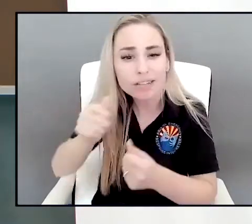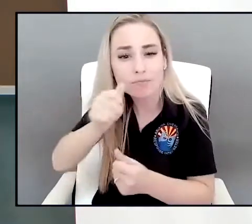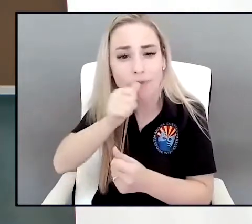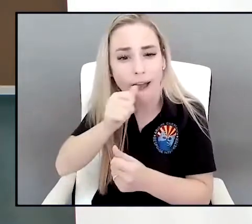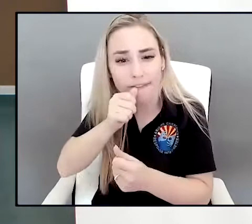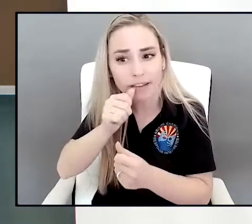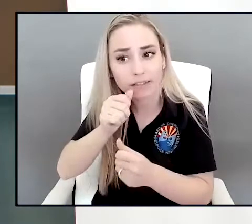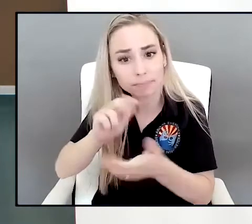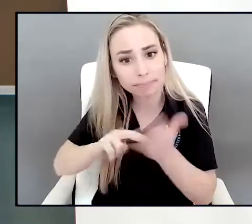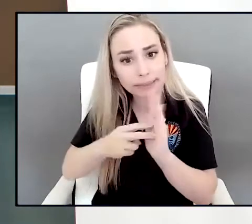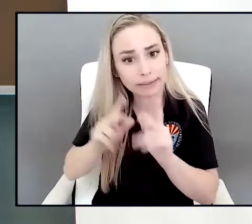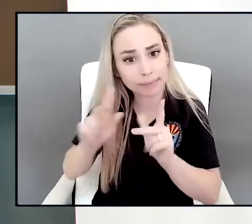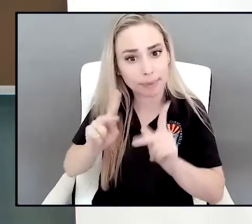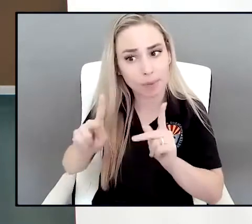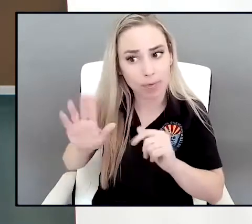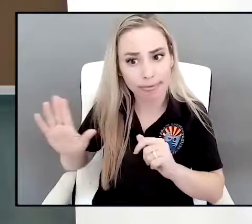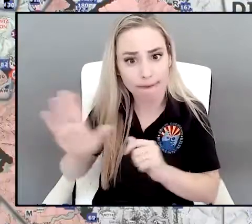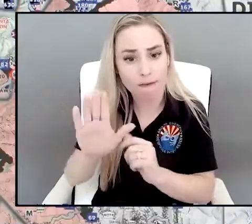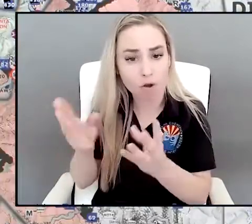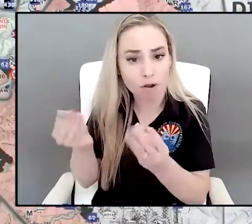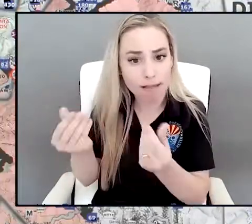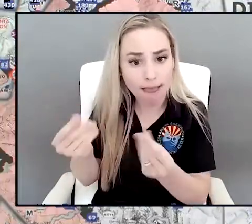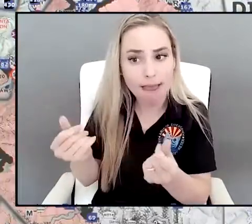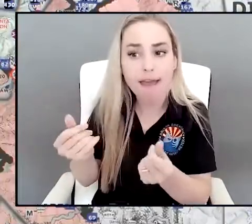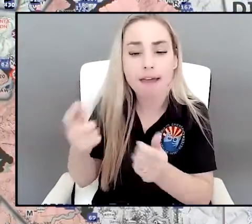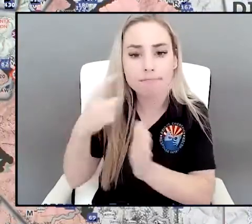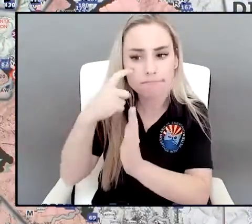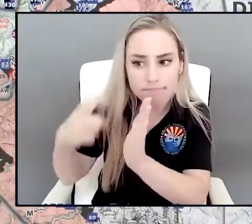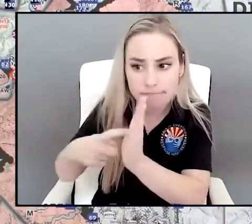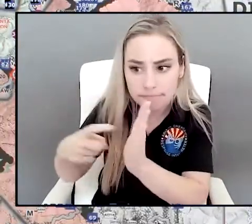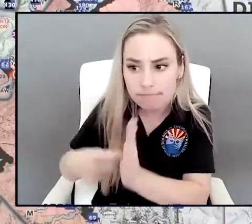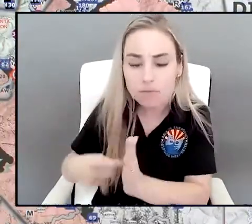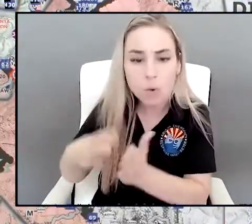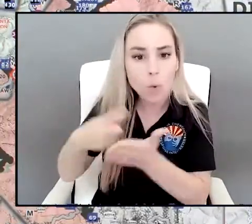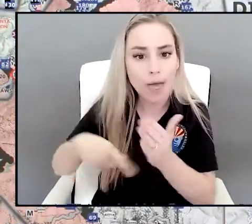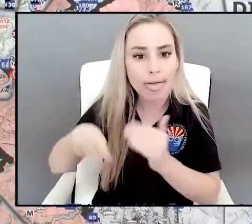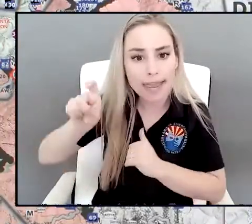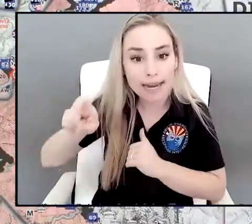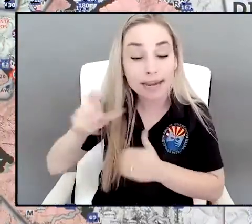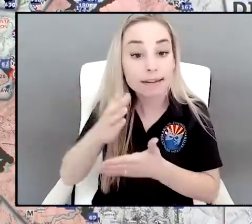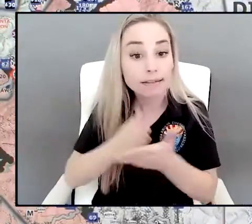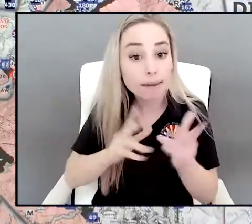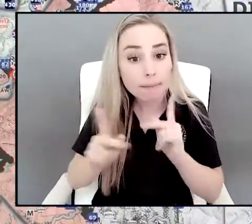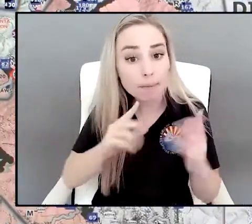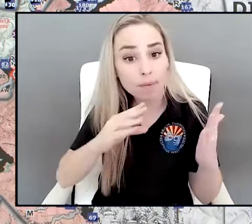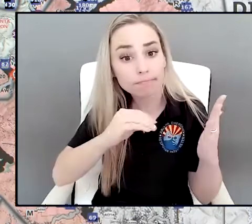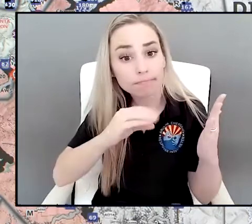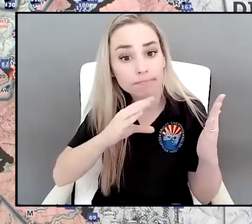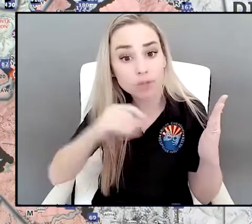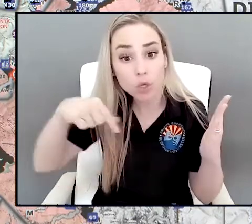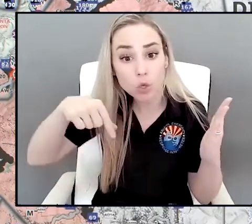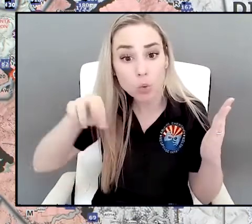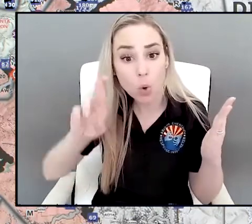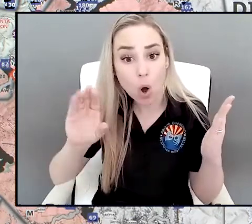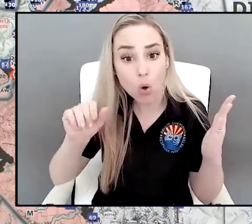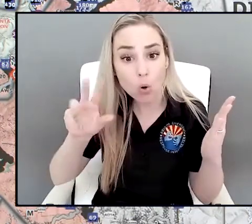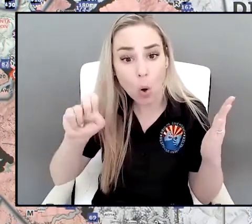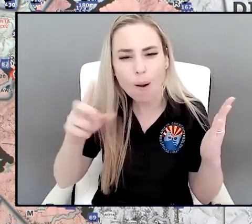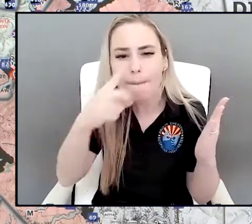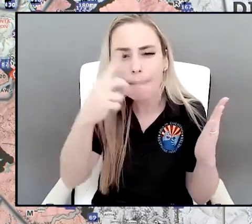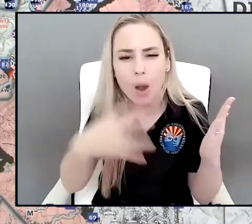is on the private citizens and identifying that work, and some of that is through the QR codes coming